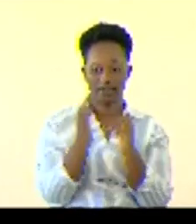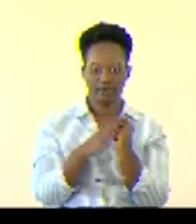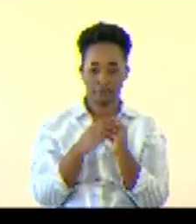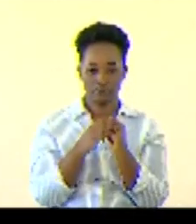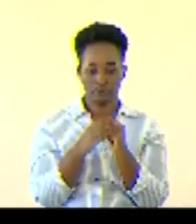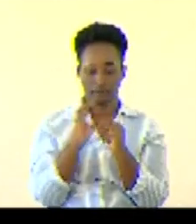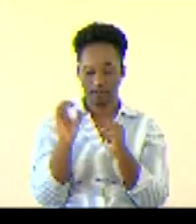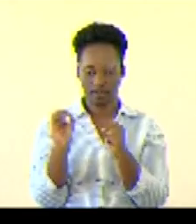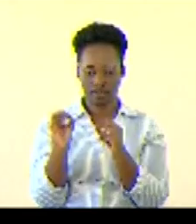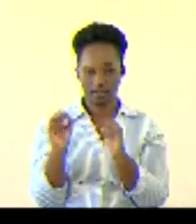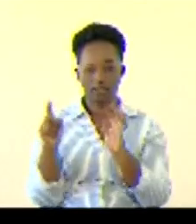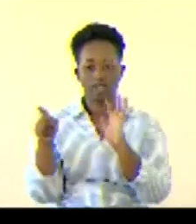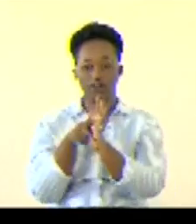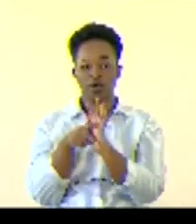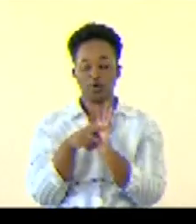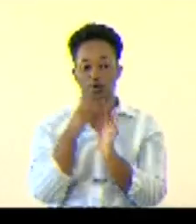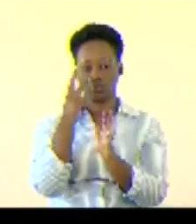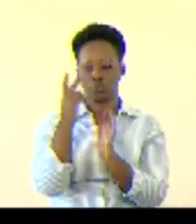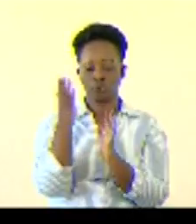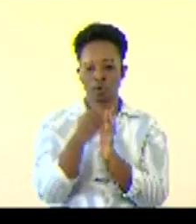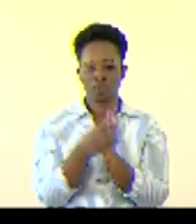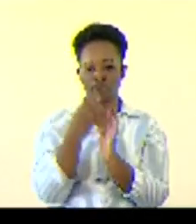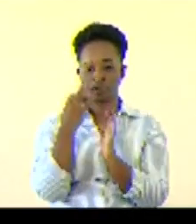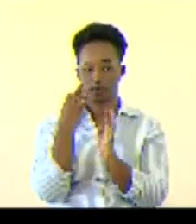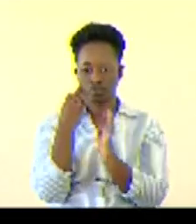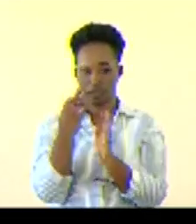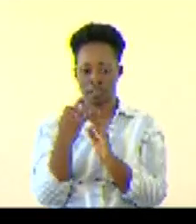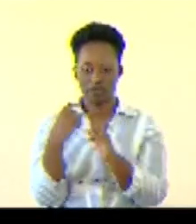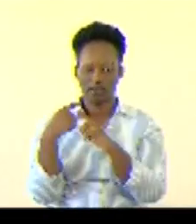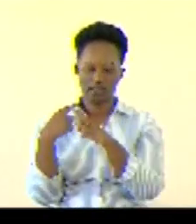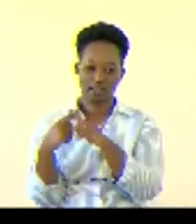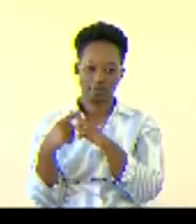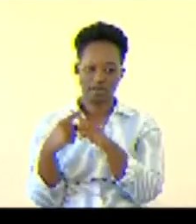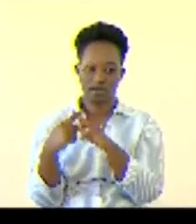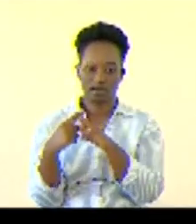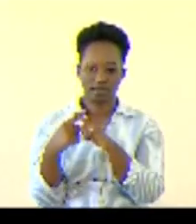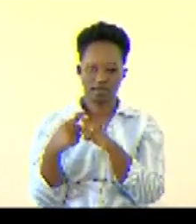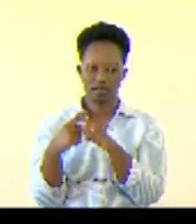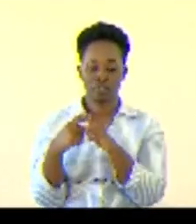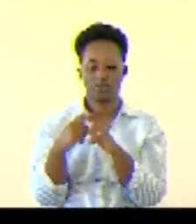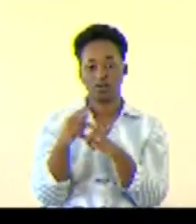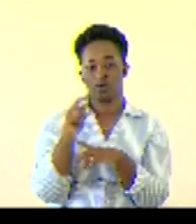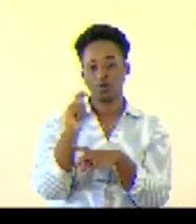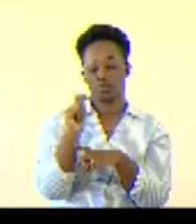1,800, which is equal to 2 out of 3 times our total revenue.